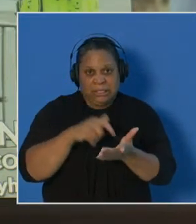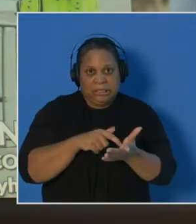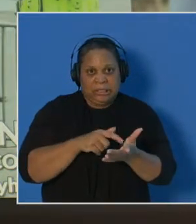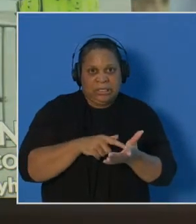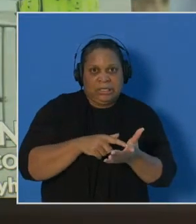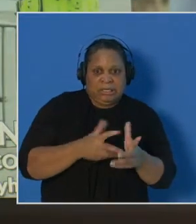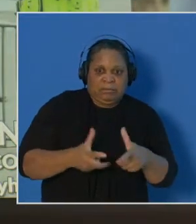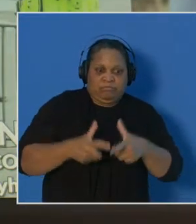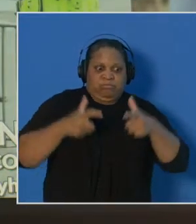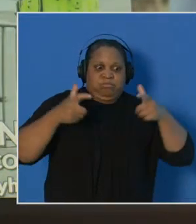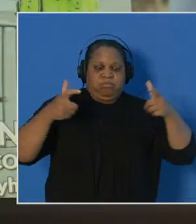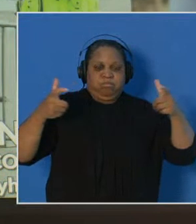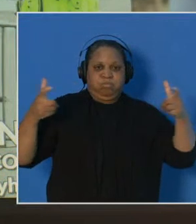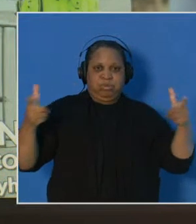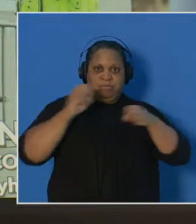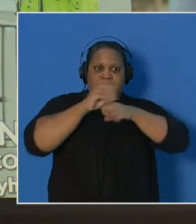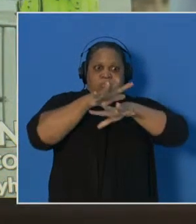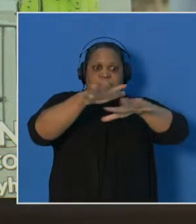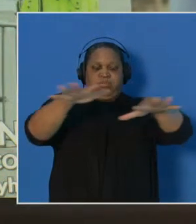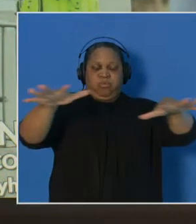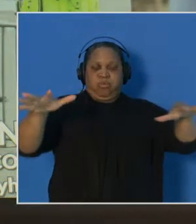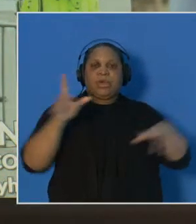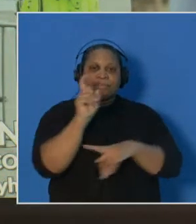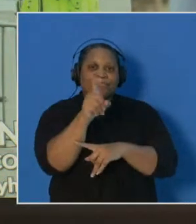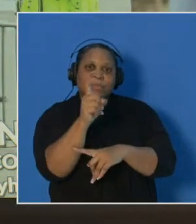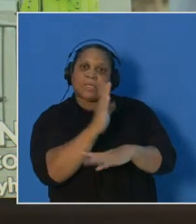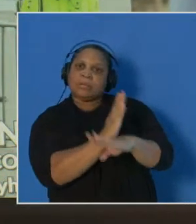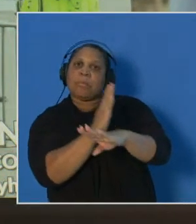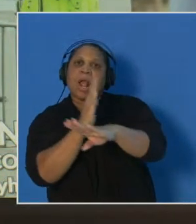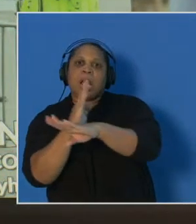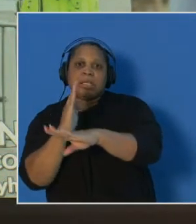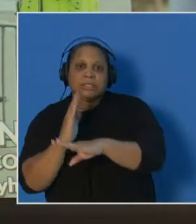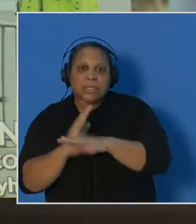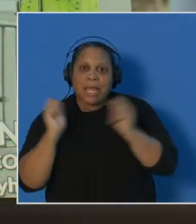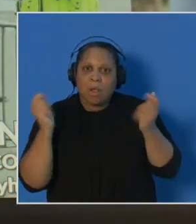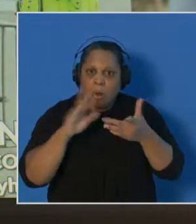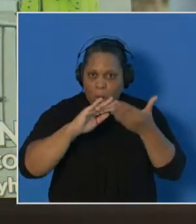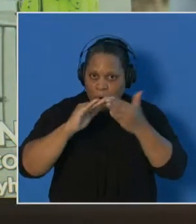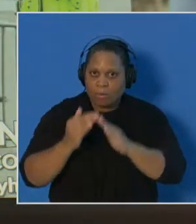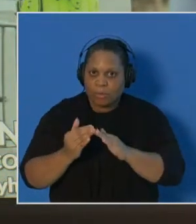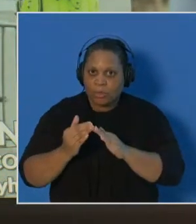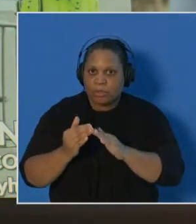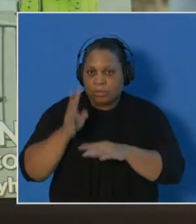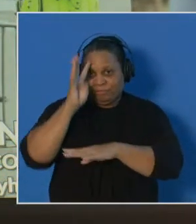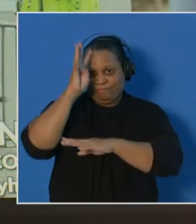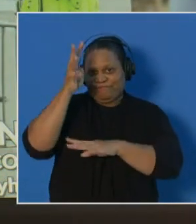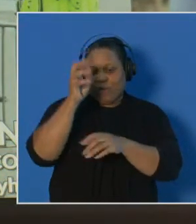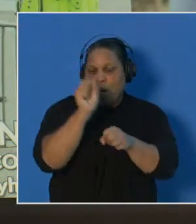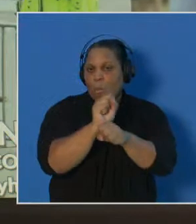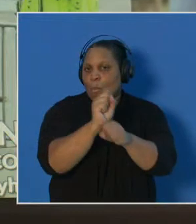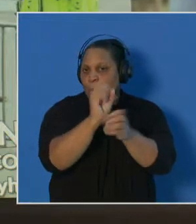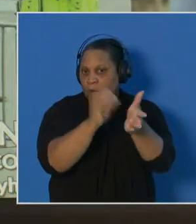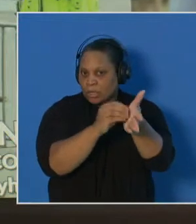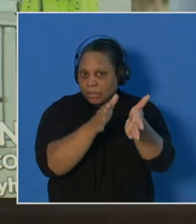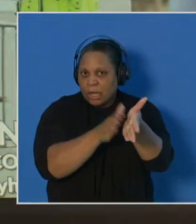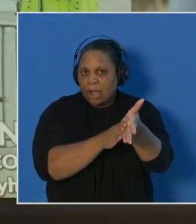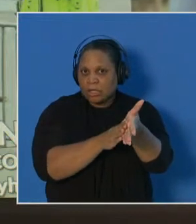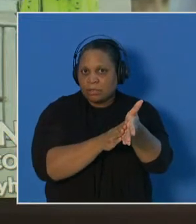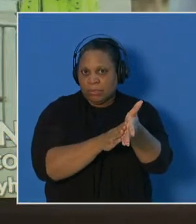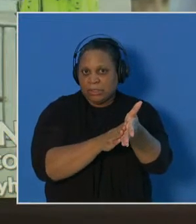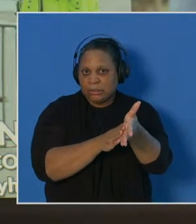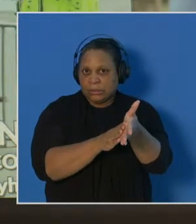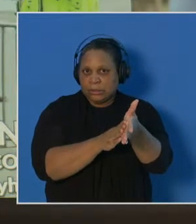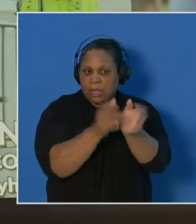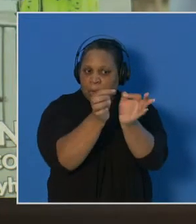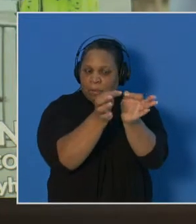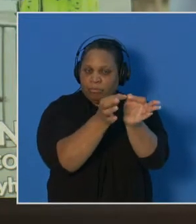the pandemic and the need to protect all of our community, we have produced a working document which will be fine-tuned